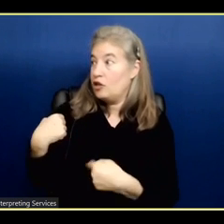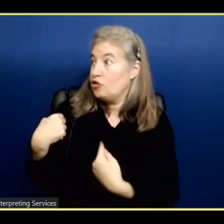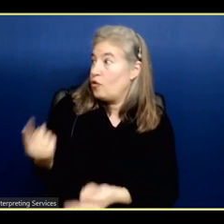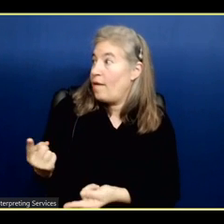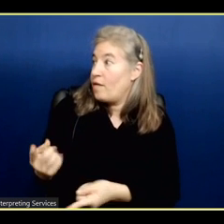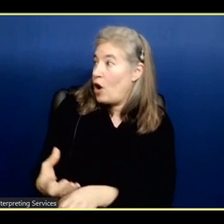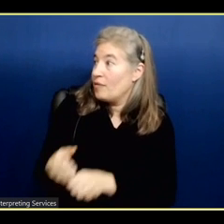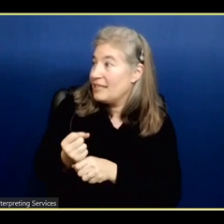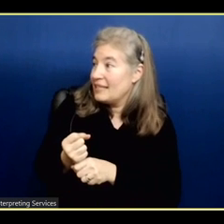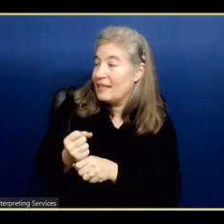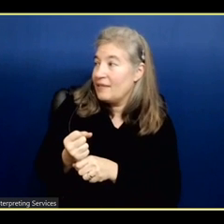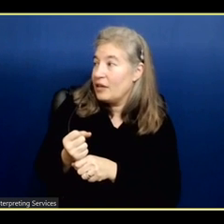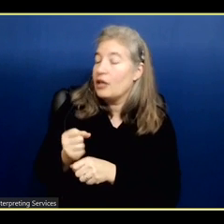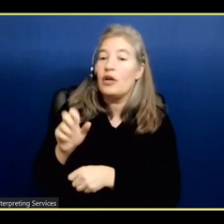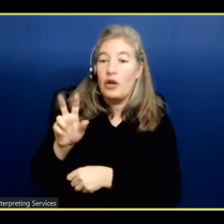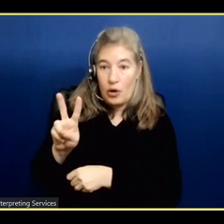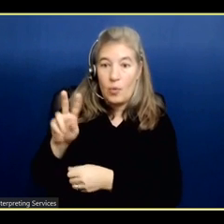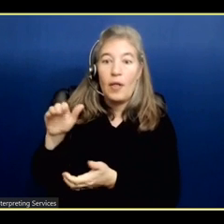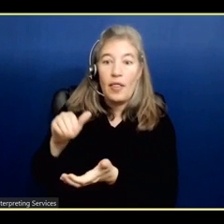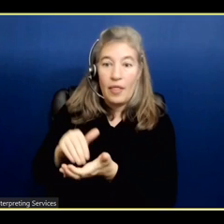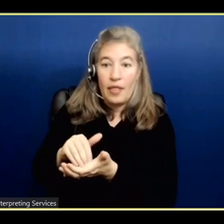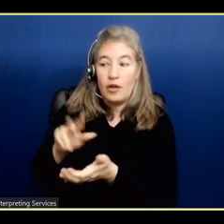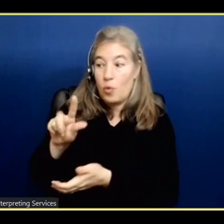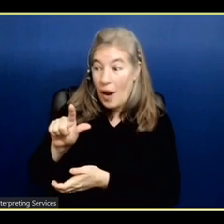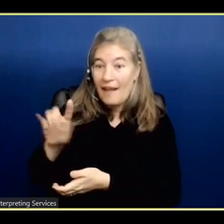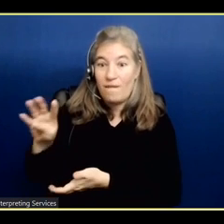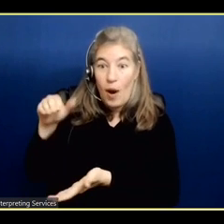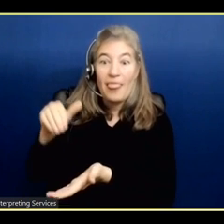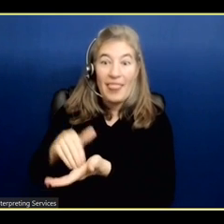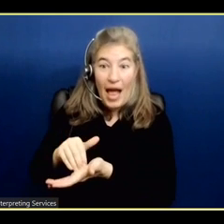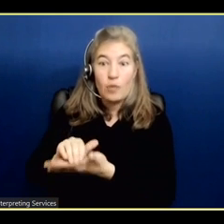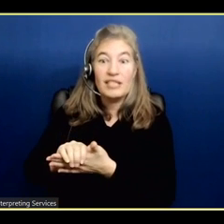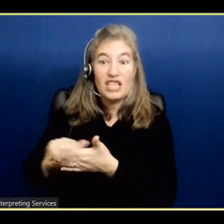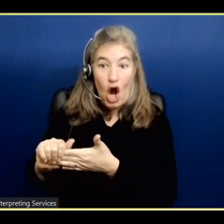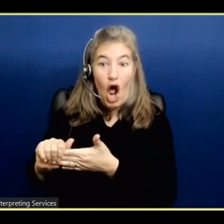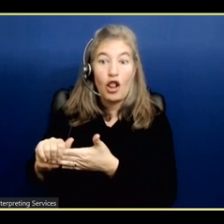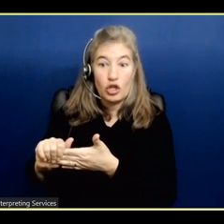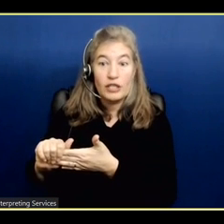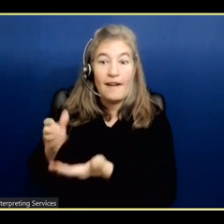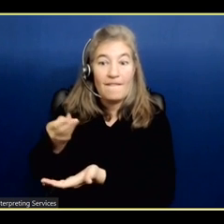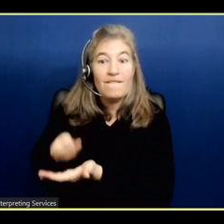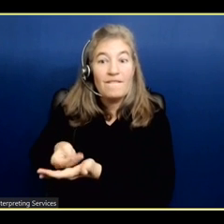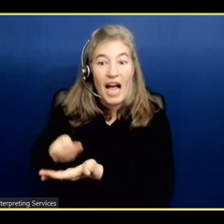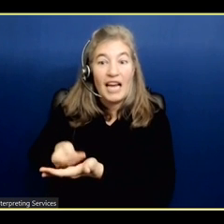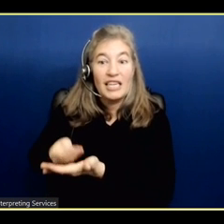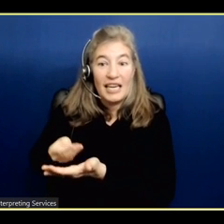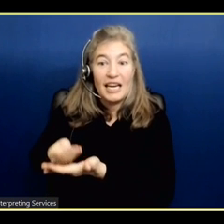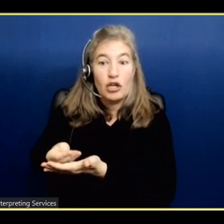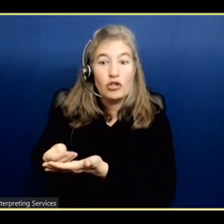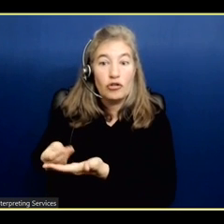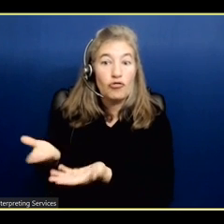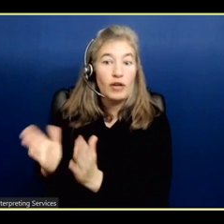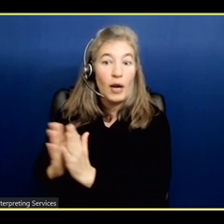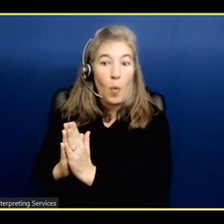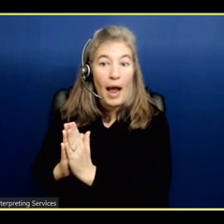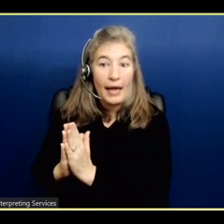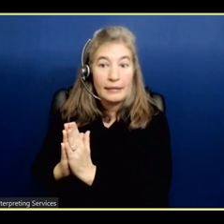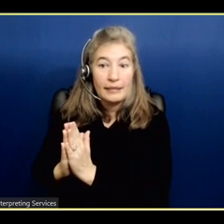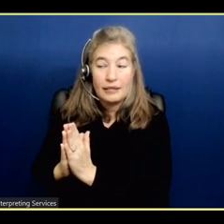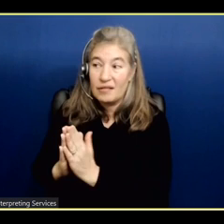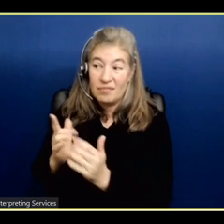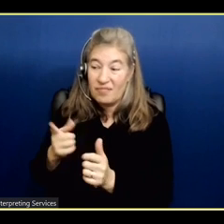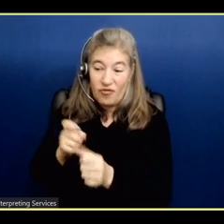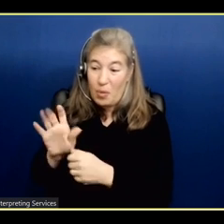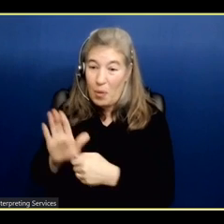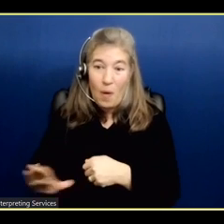Occam's razor for us on this call could be thinking about what we might be able to do. And this first slide says,